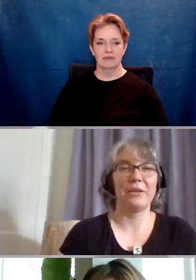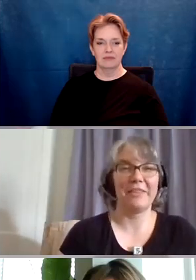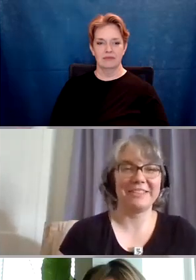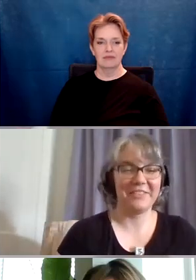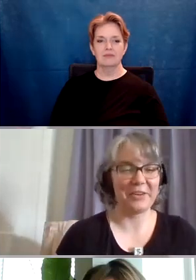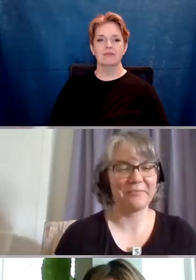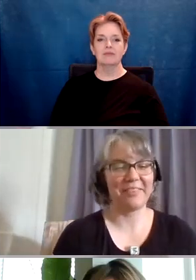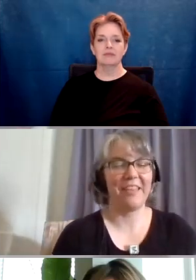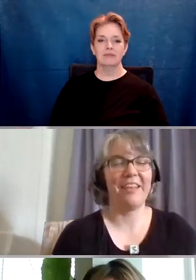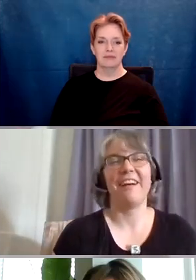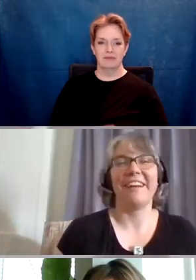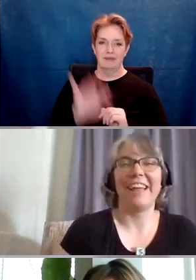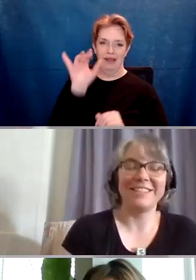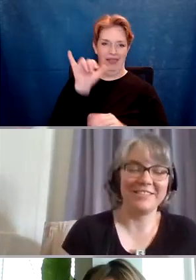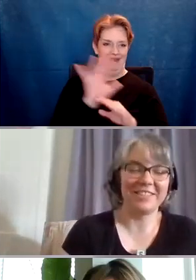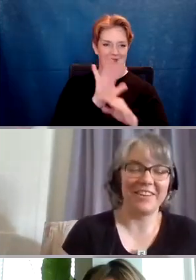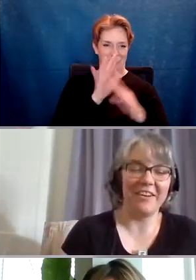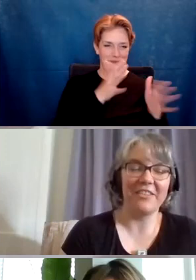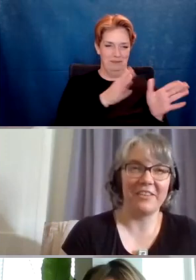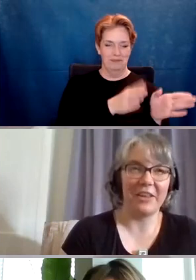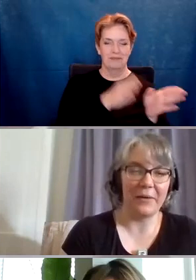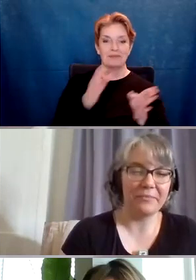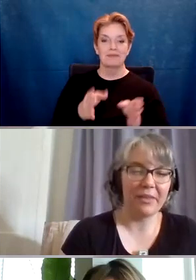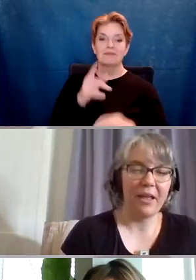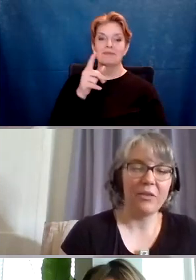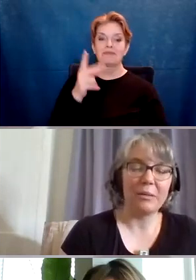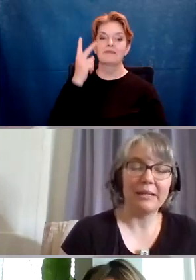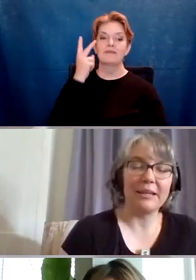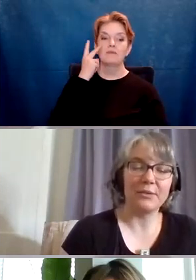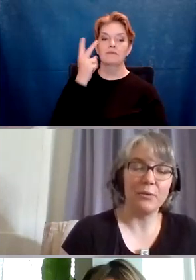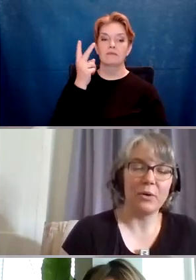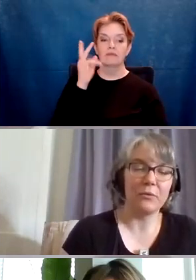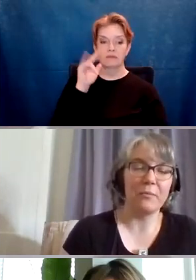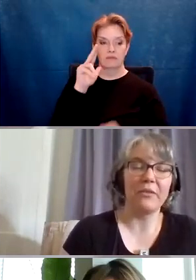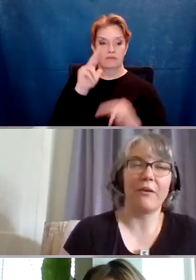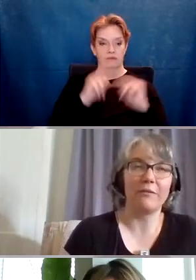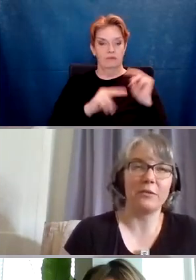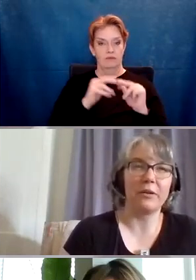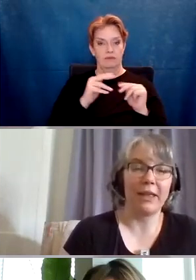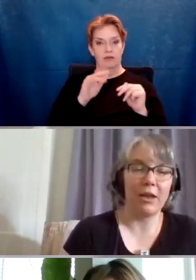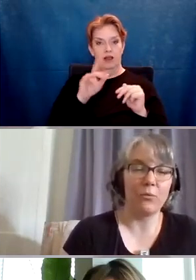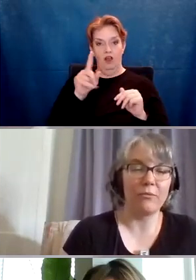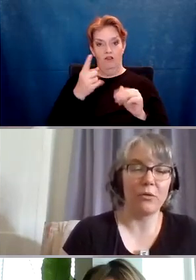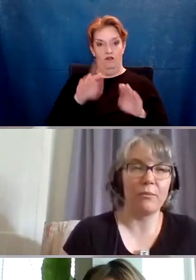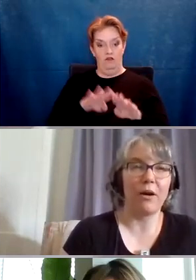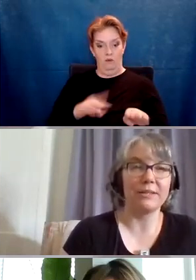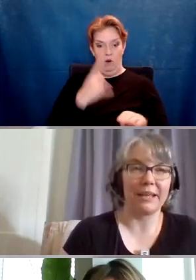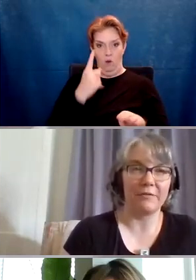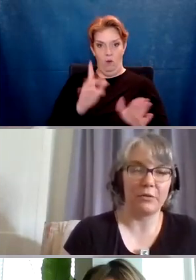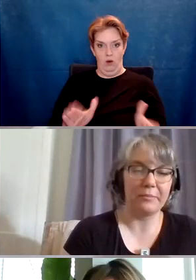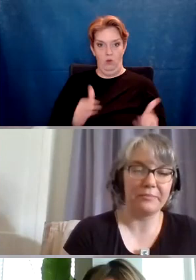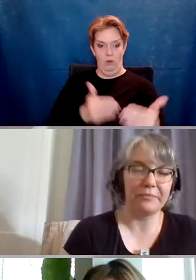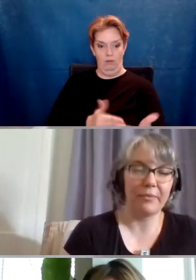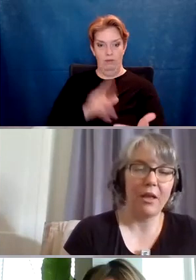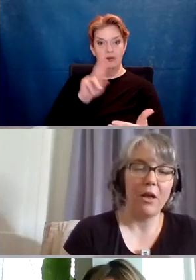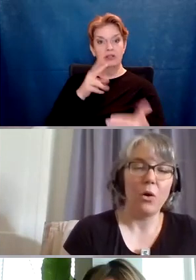And there we go, that is the video. All right, as you saw on the video, the building is only one room on the ground floor and one room on the second